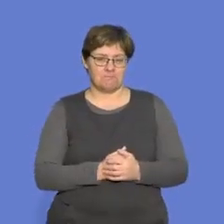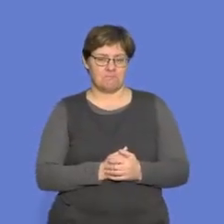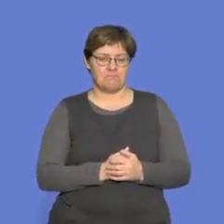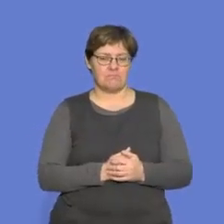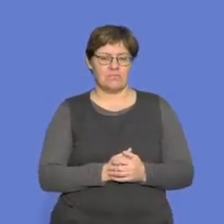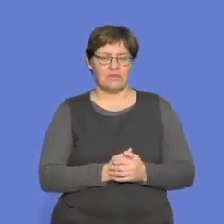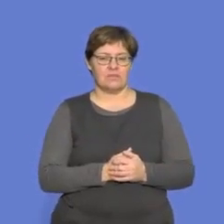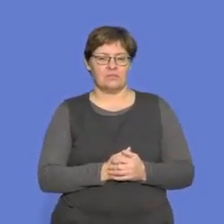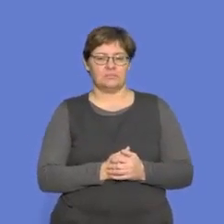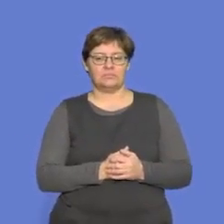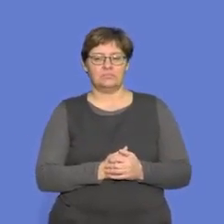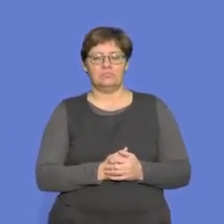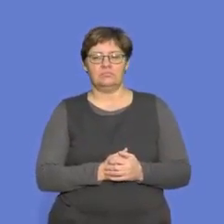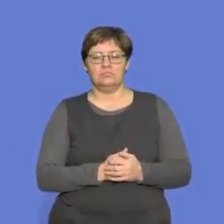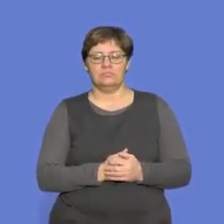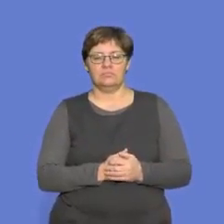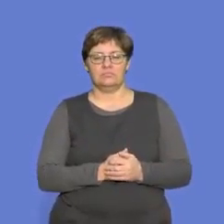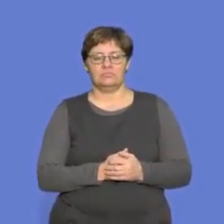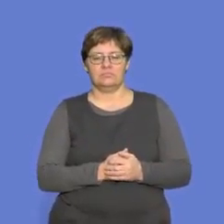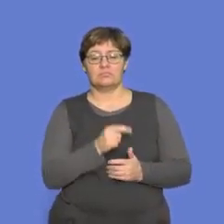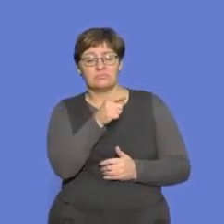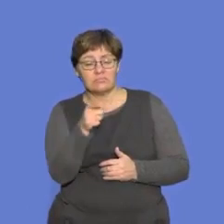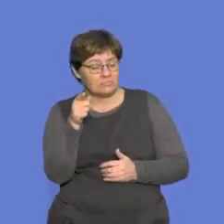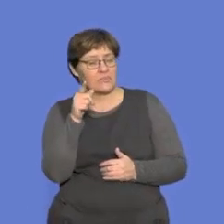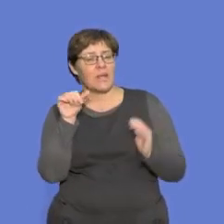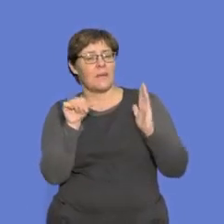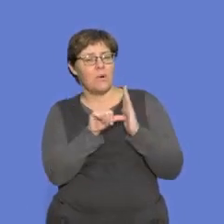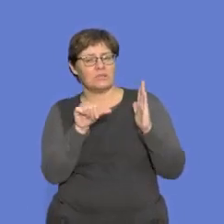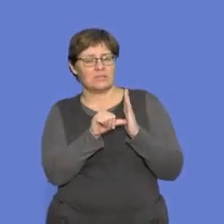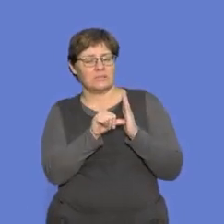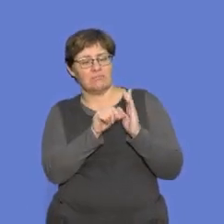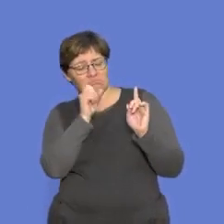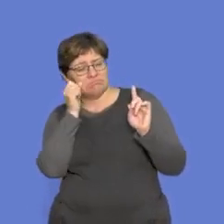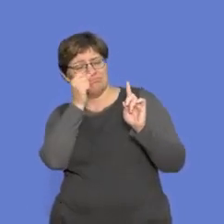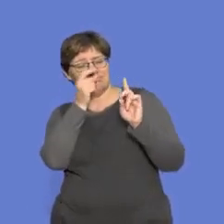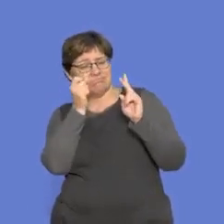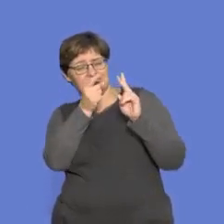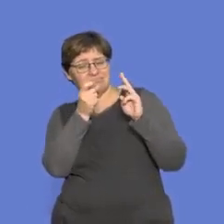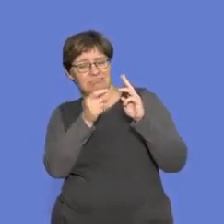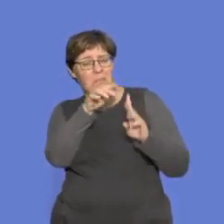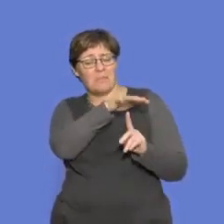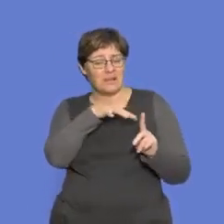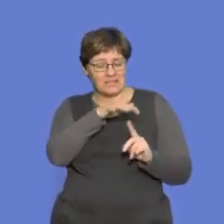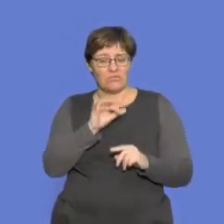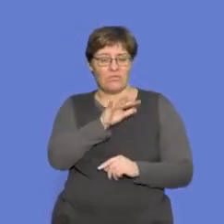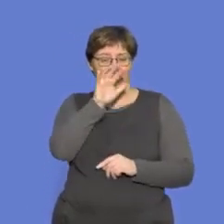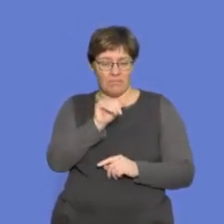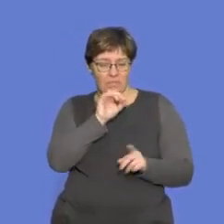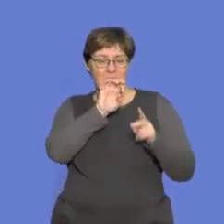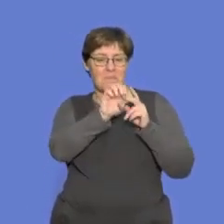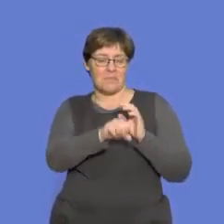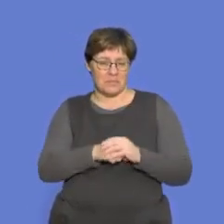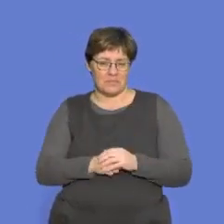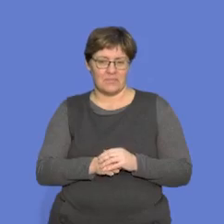Guys, and these are some of important milestones in South Africa in terms of us being able to recognize. And this is